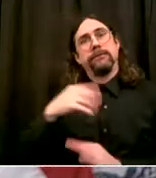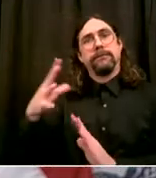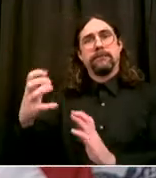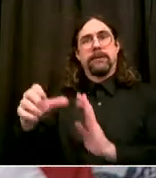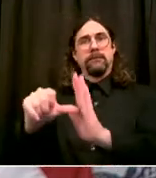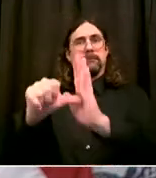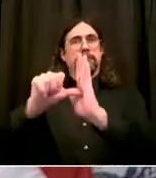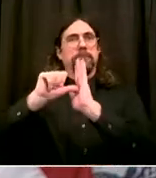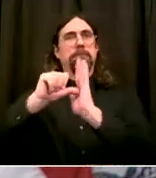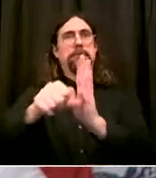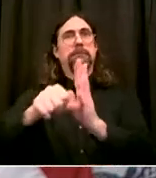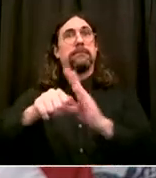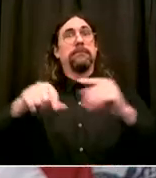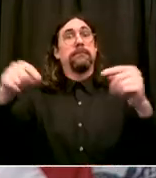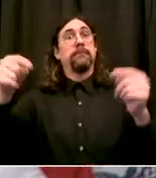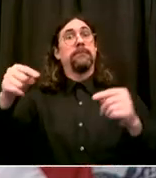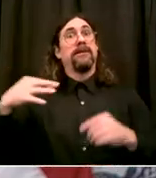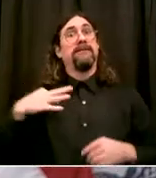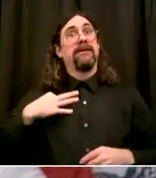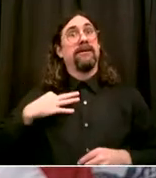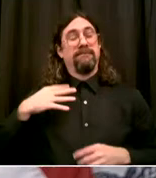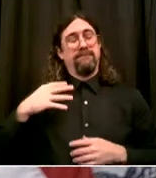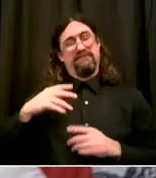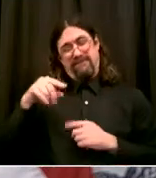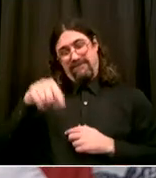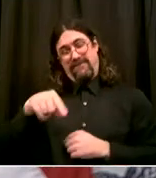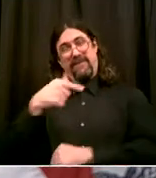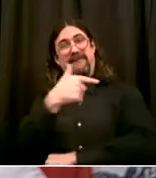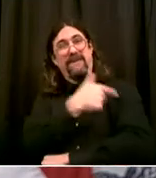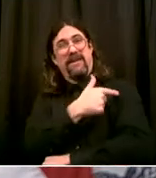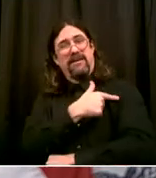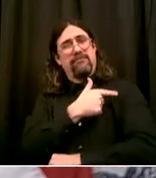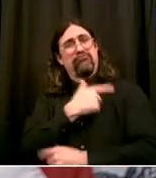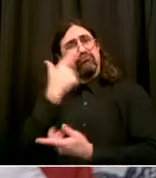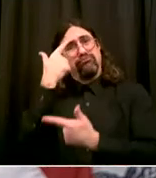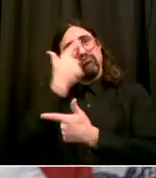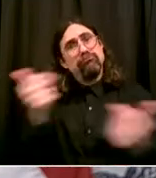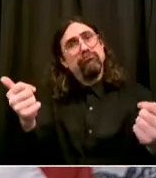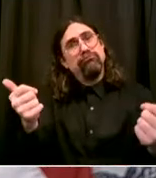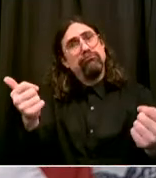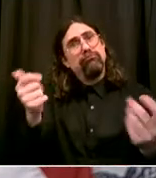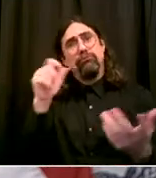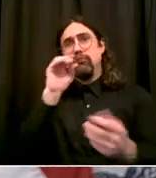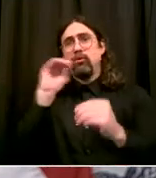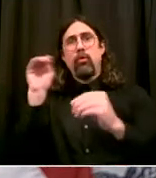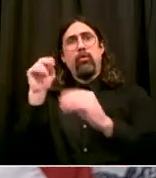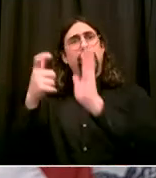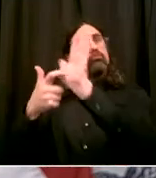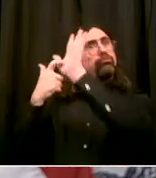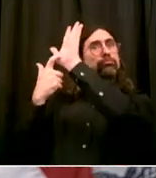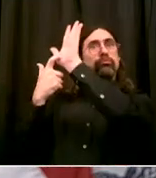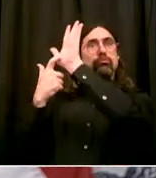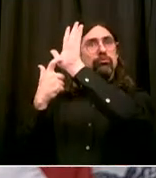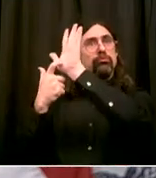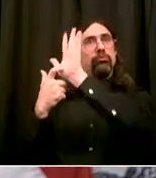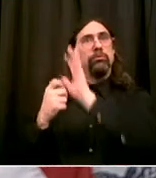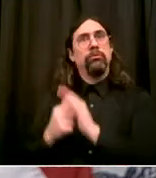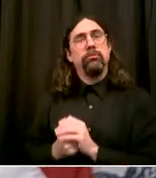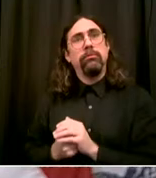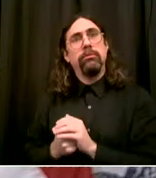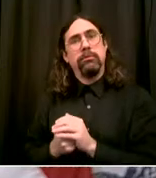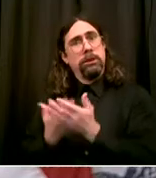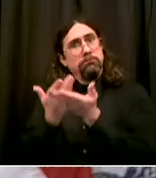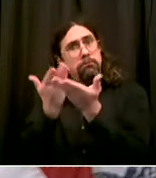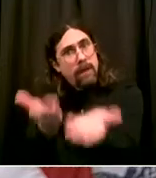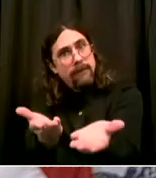healthcare workers or first responders, the faster it goes in those groups. But if fewer people come forward, you move on to other groups. That's what we want to set up, the ability